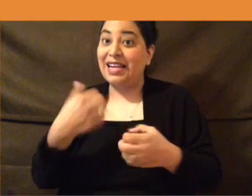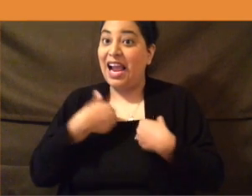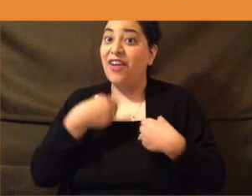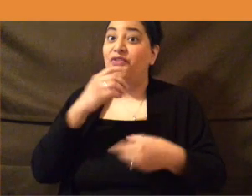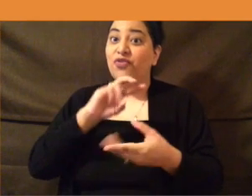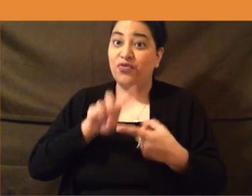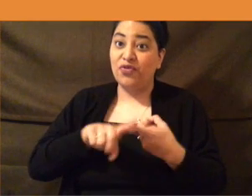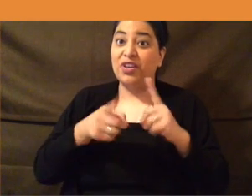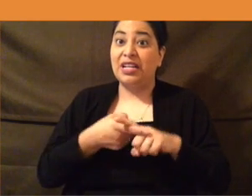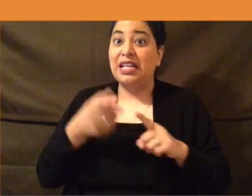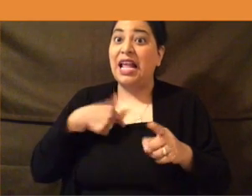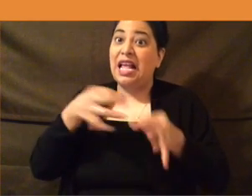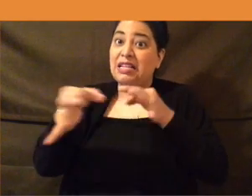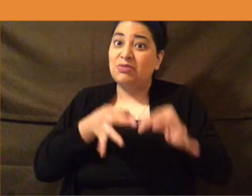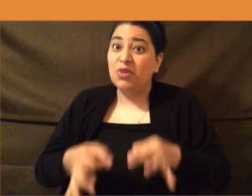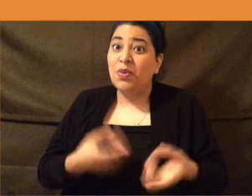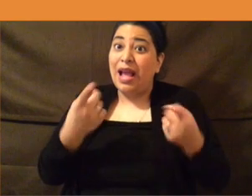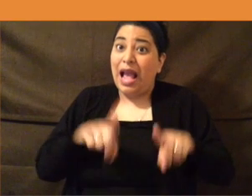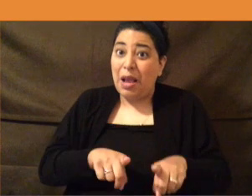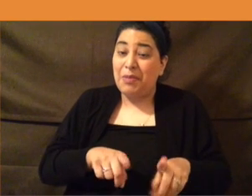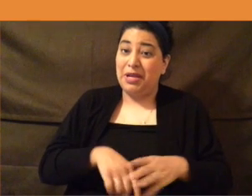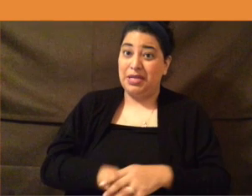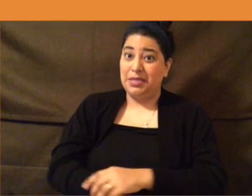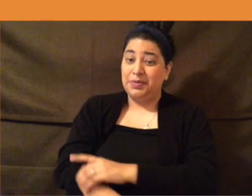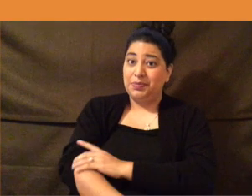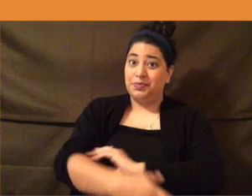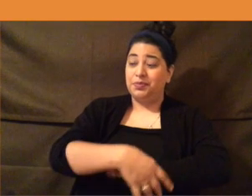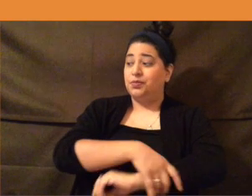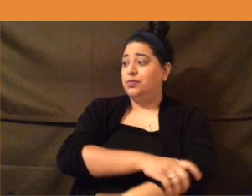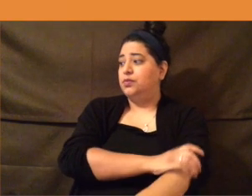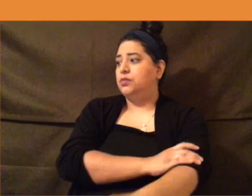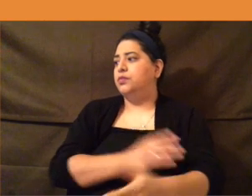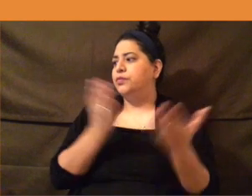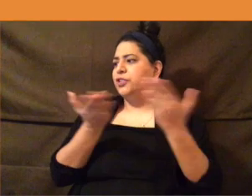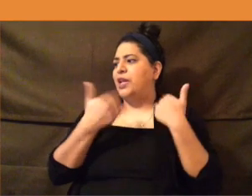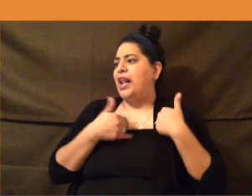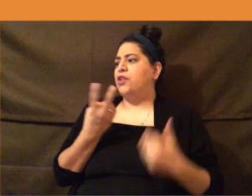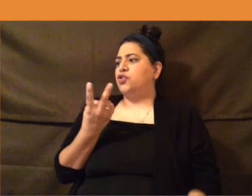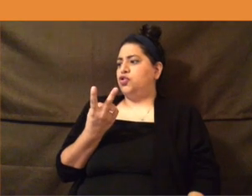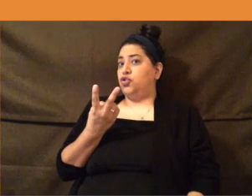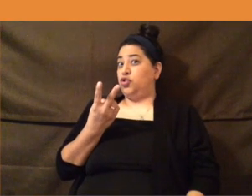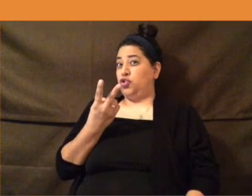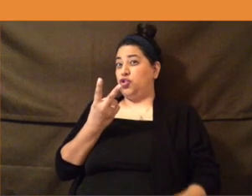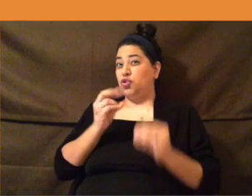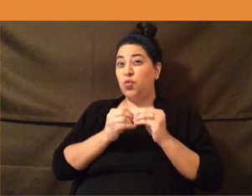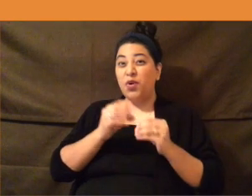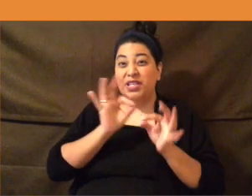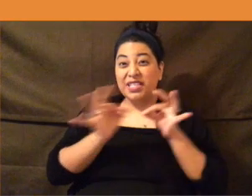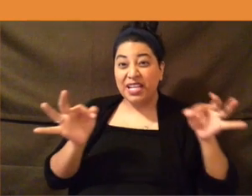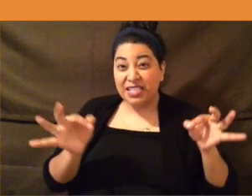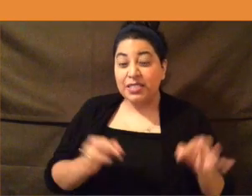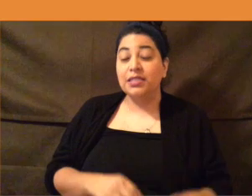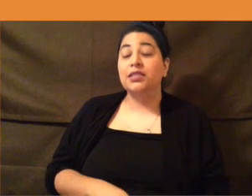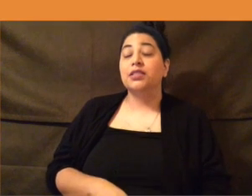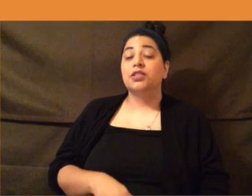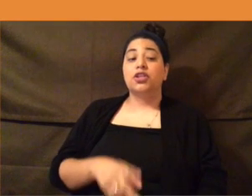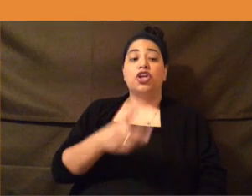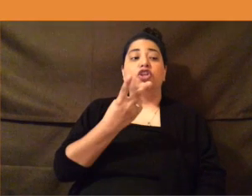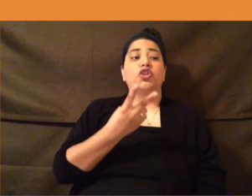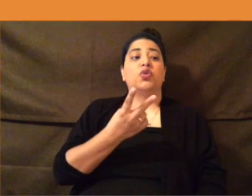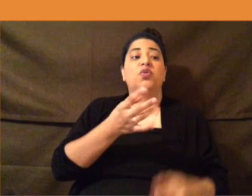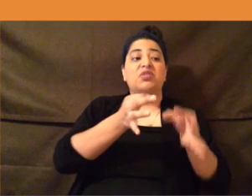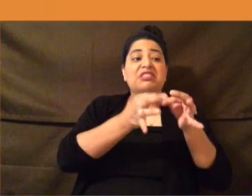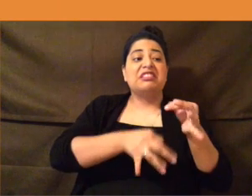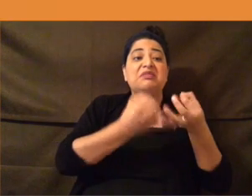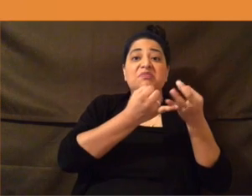have a buddy that explains the rest of, or explains what's going on. So here I have two more sentences,